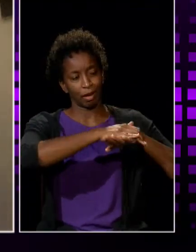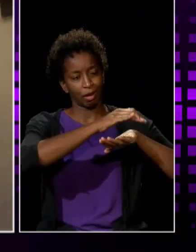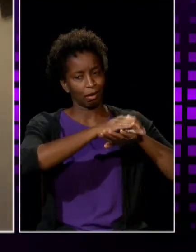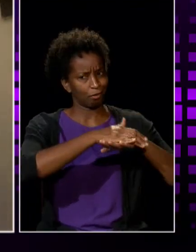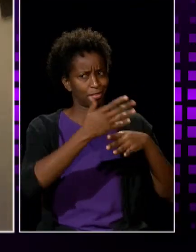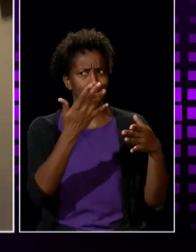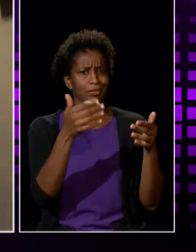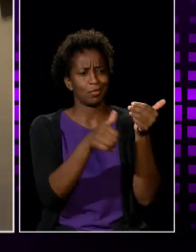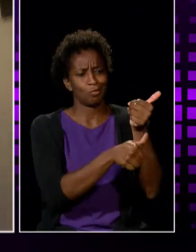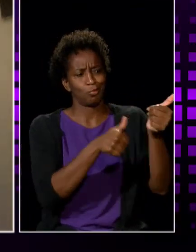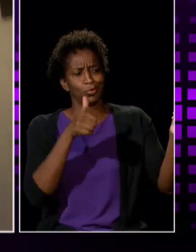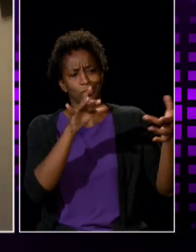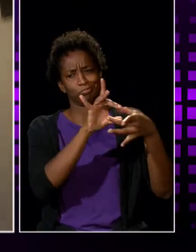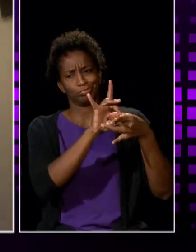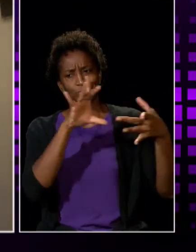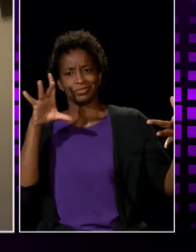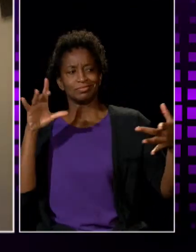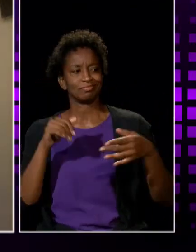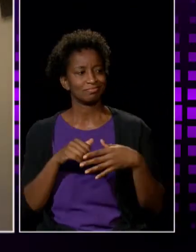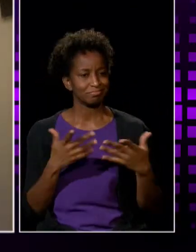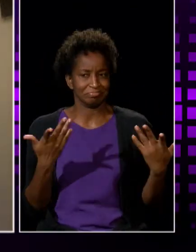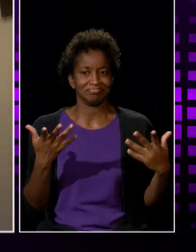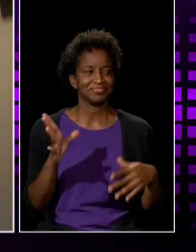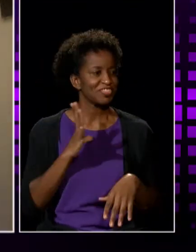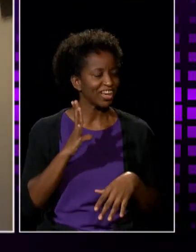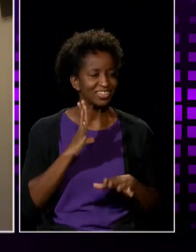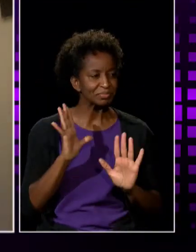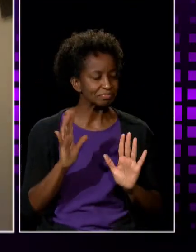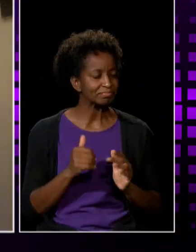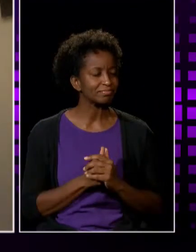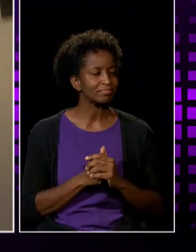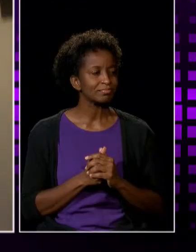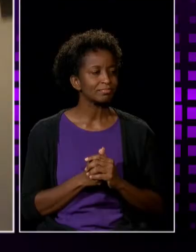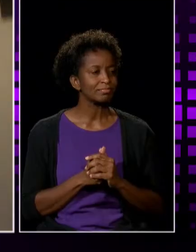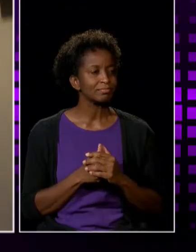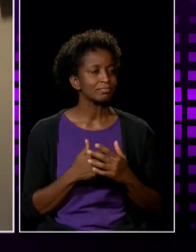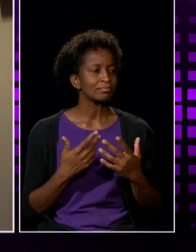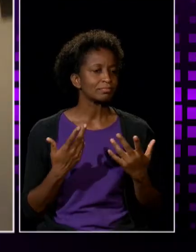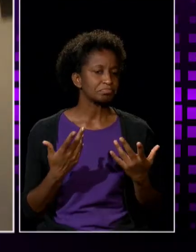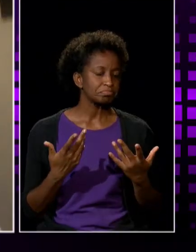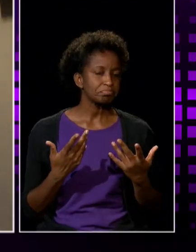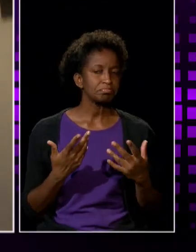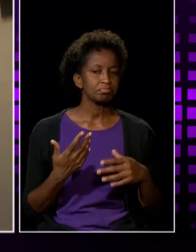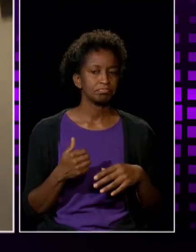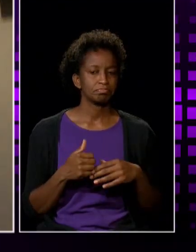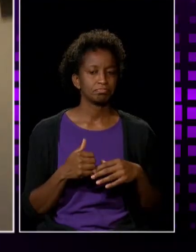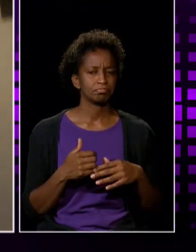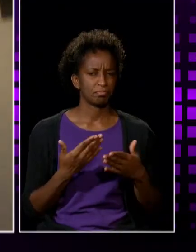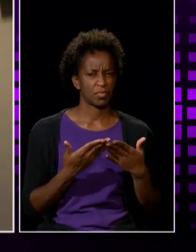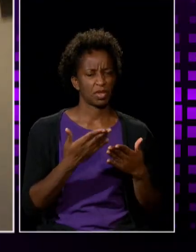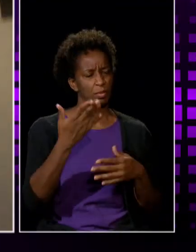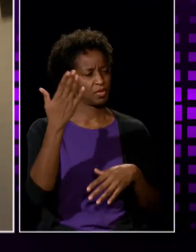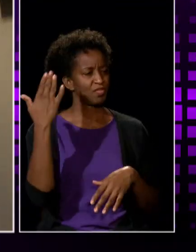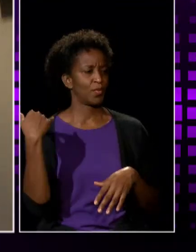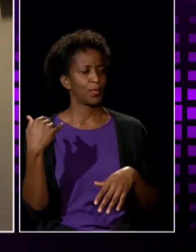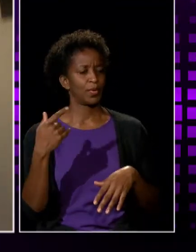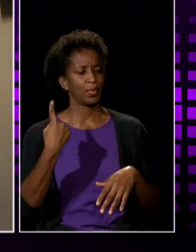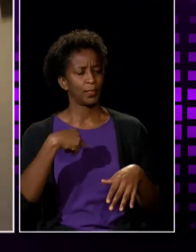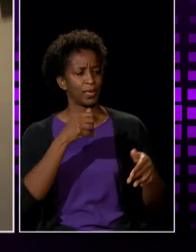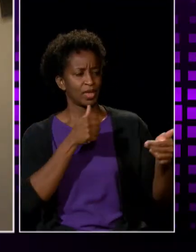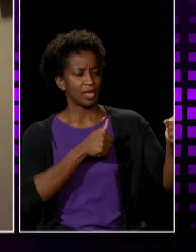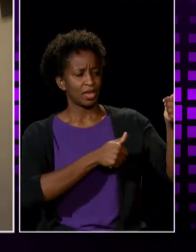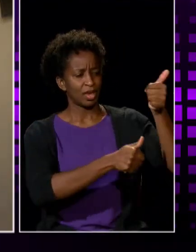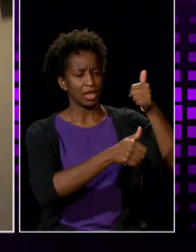well. Like we were not ruled by England. It wasn't anything nice. It wasn't anything good. It wasn't over